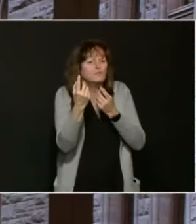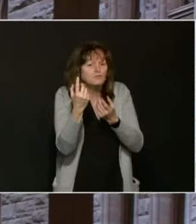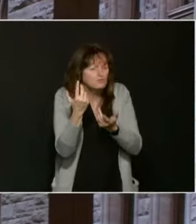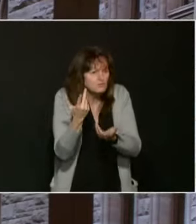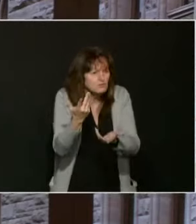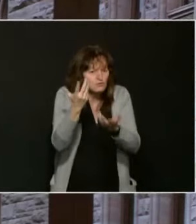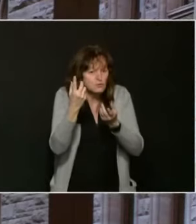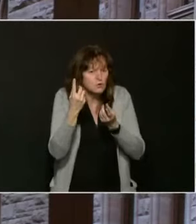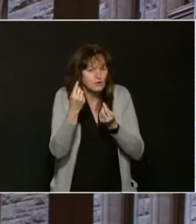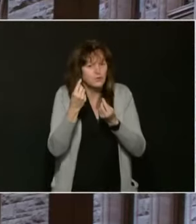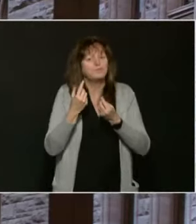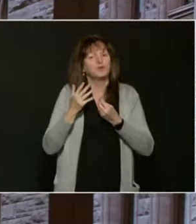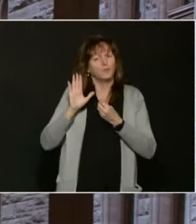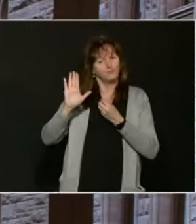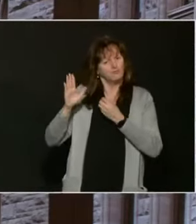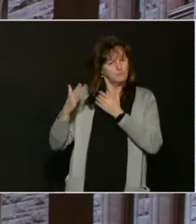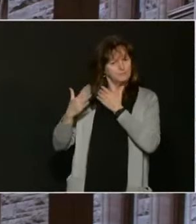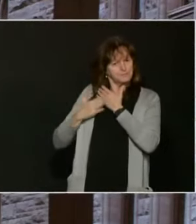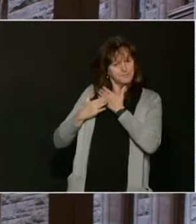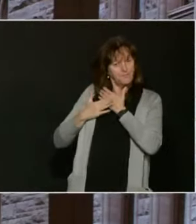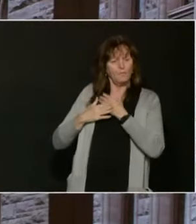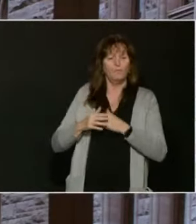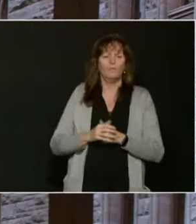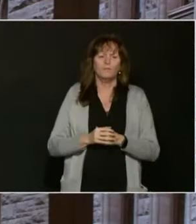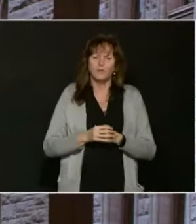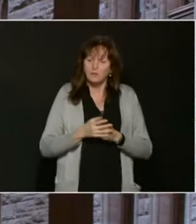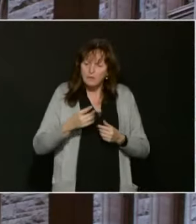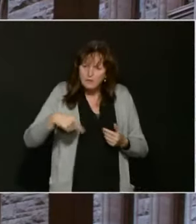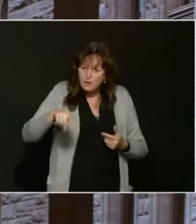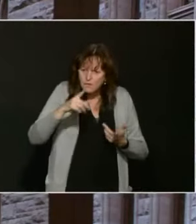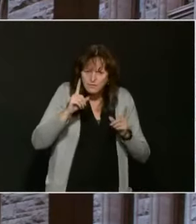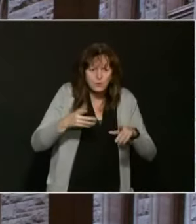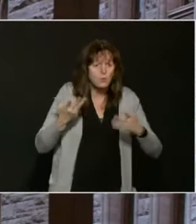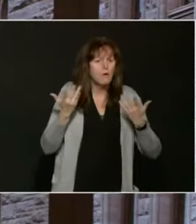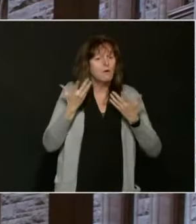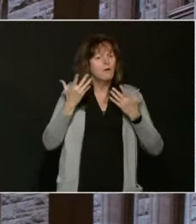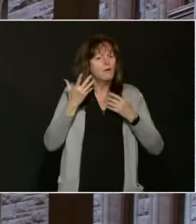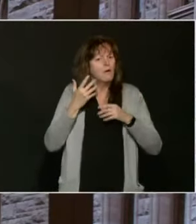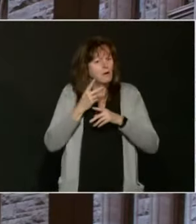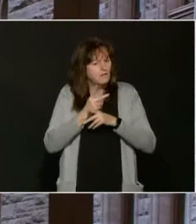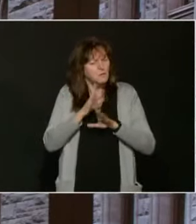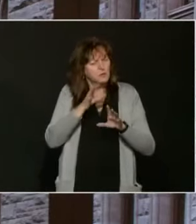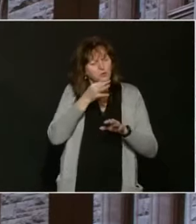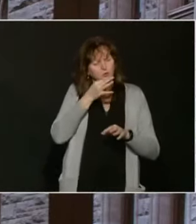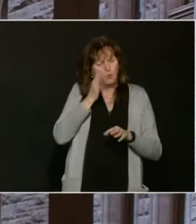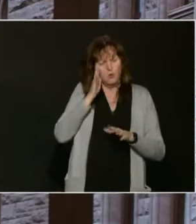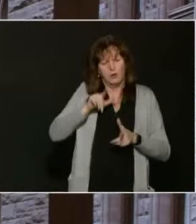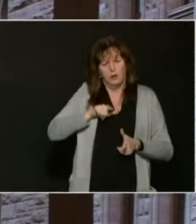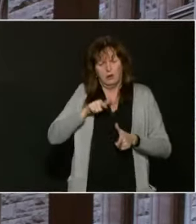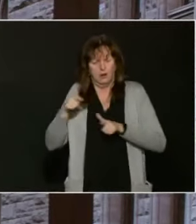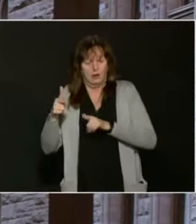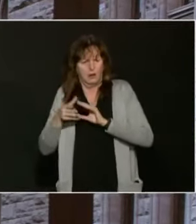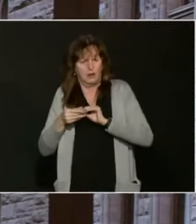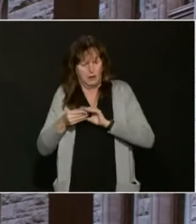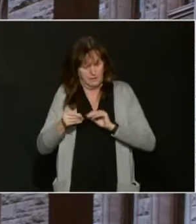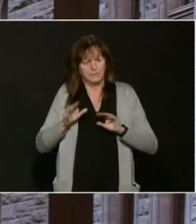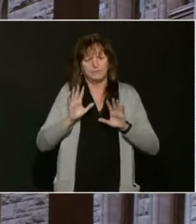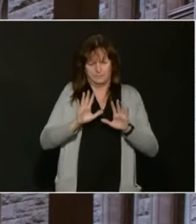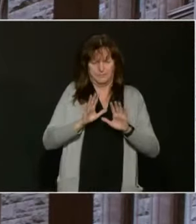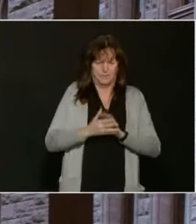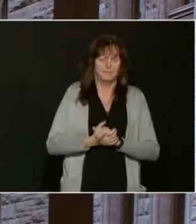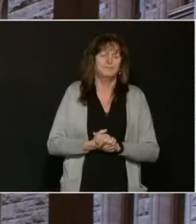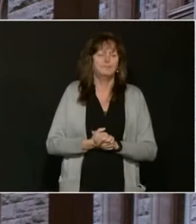I'm sure, very cautious. So we'll hear those comments in a few moments. So before we begin, I know a lot have